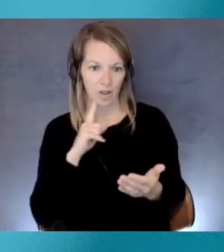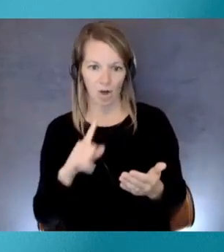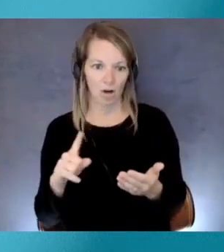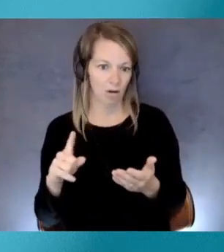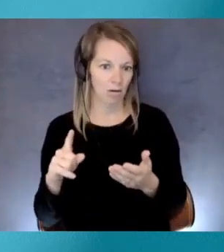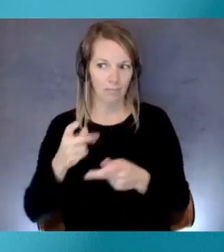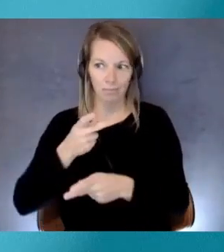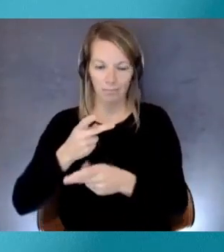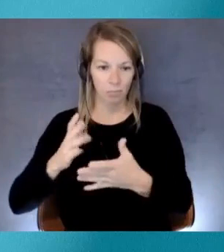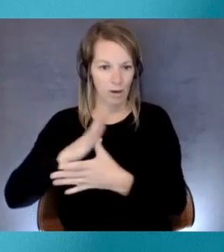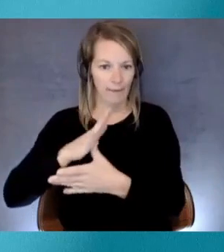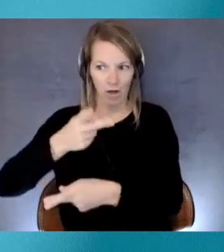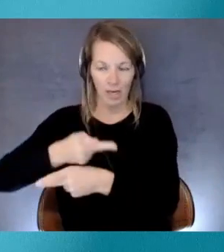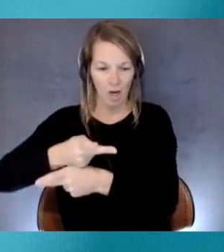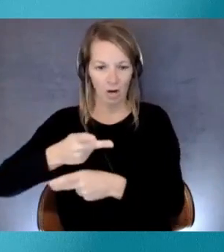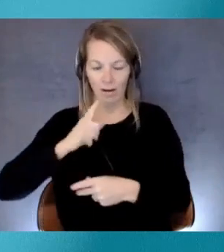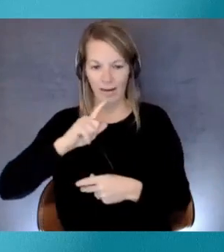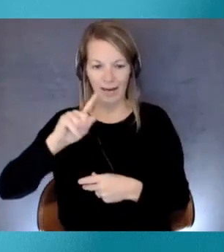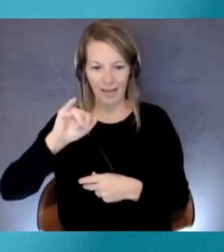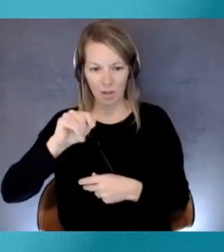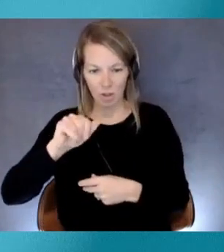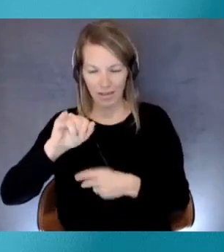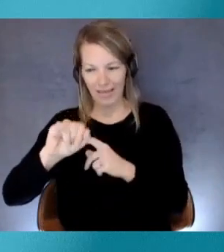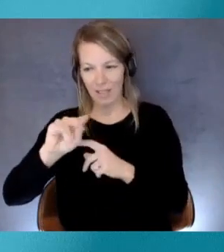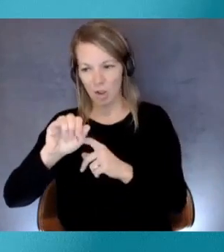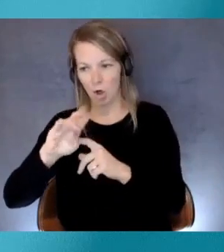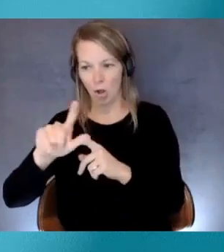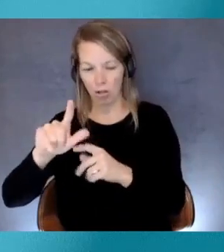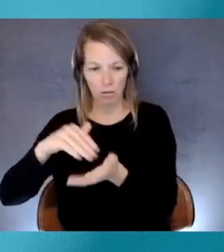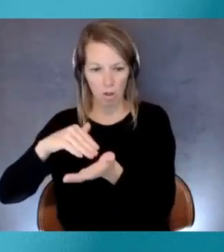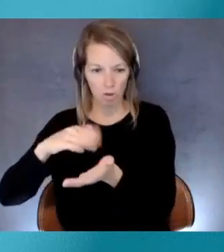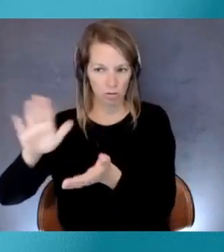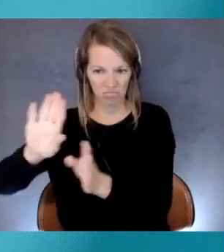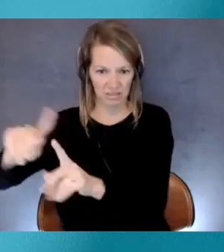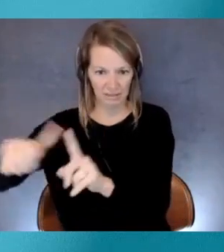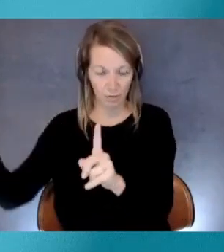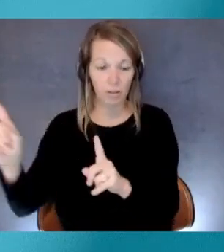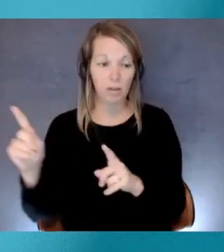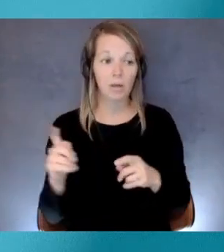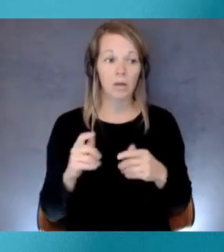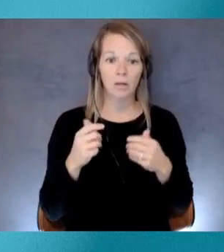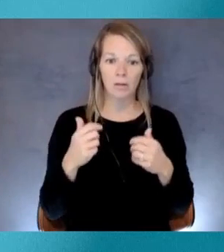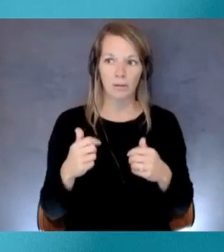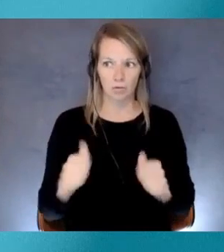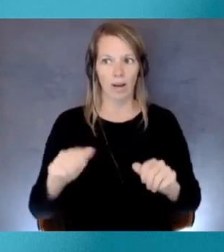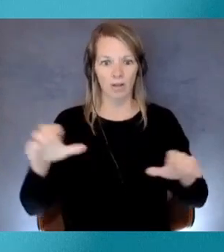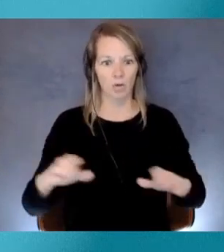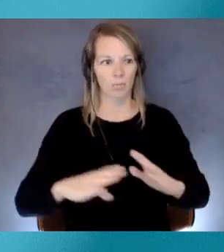care colleagues do, right? And I think that the focus that we have currently on trying to get back to preventative health, preventative